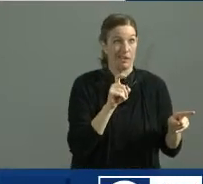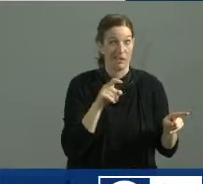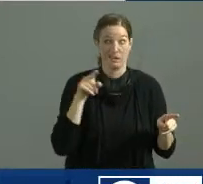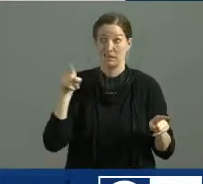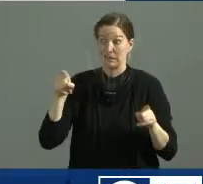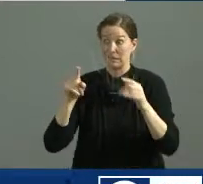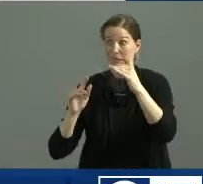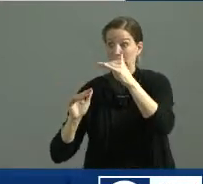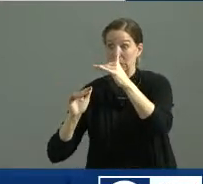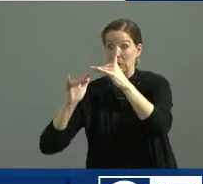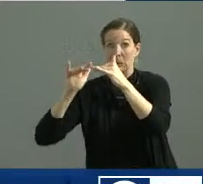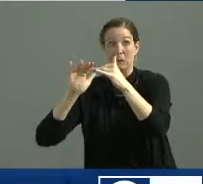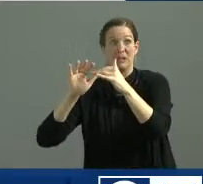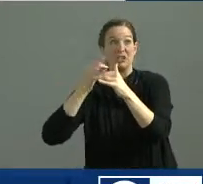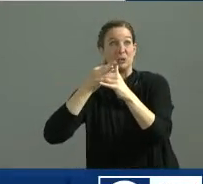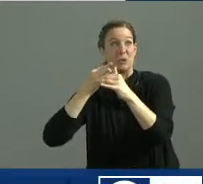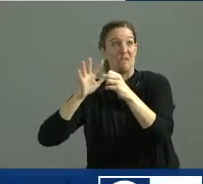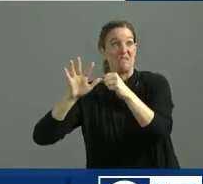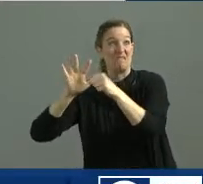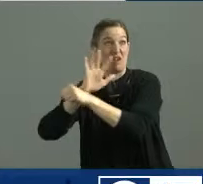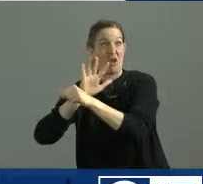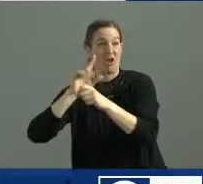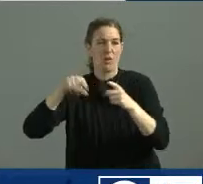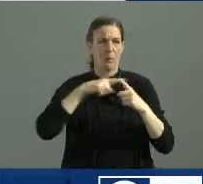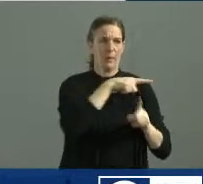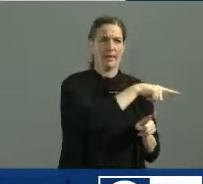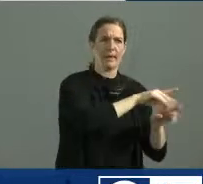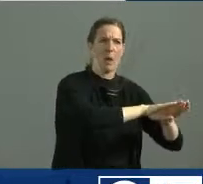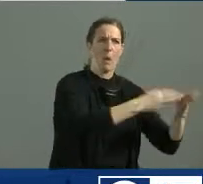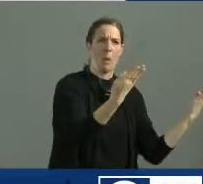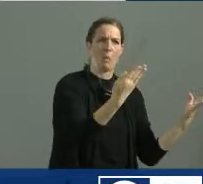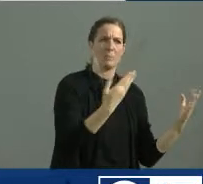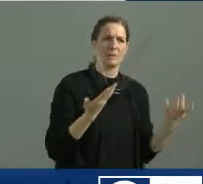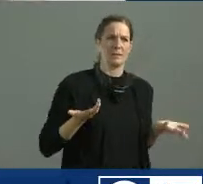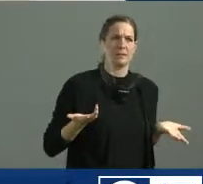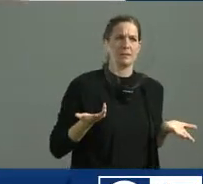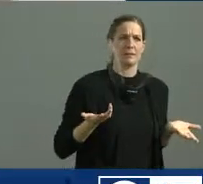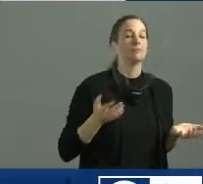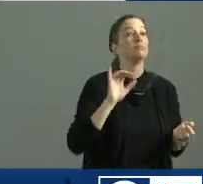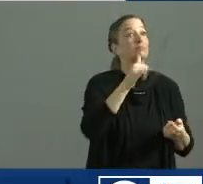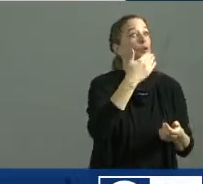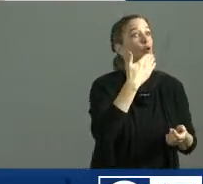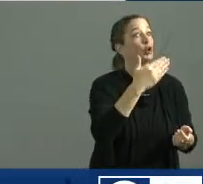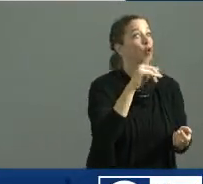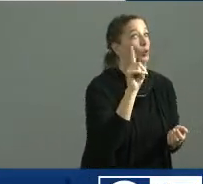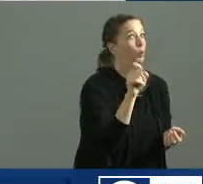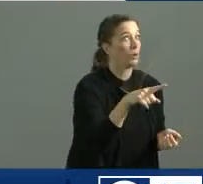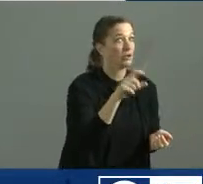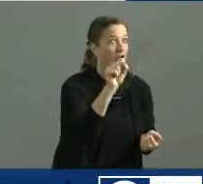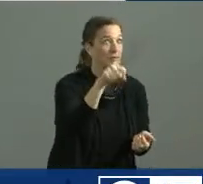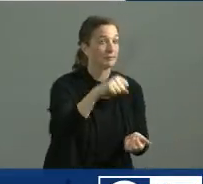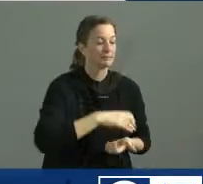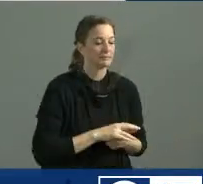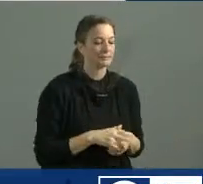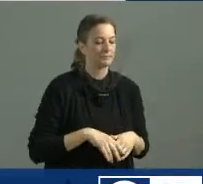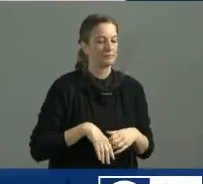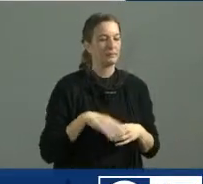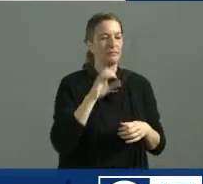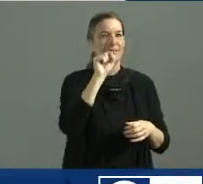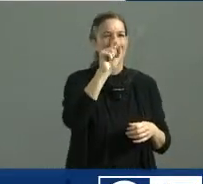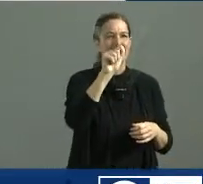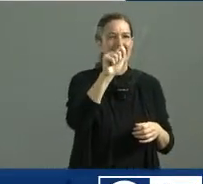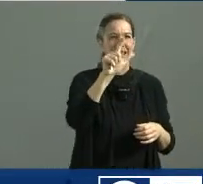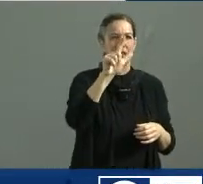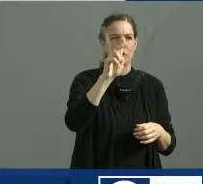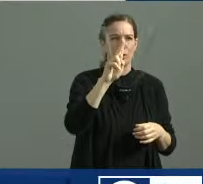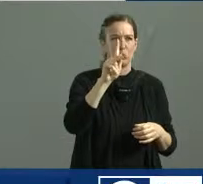would you open up St. Luke's? So that's a great question, and we're getting a lot of questions about that. I think as you look at St. Luke's,